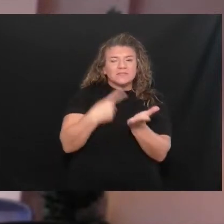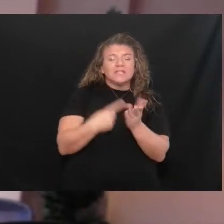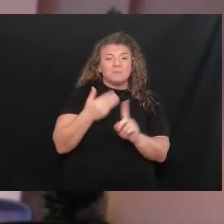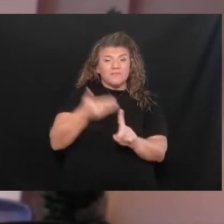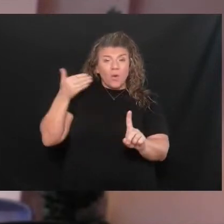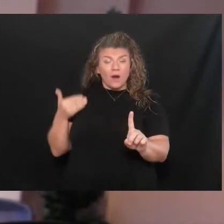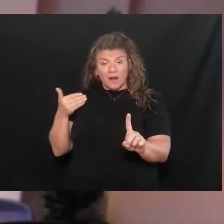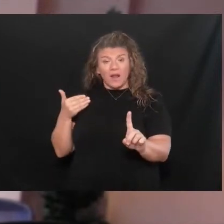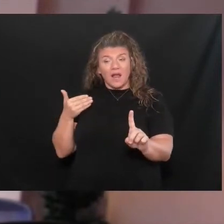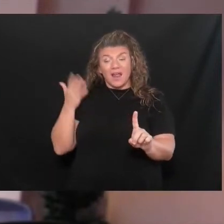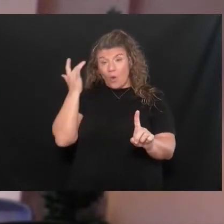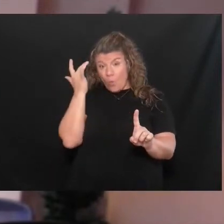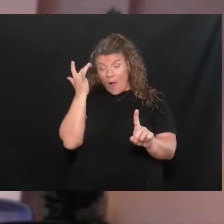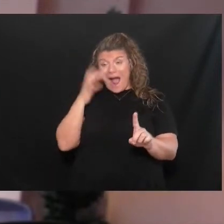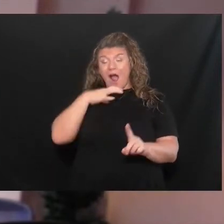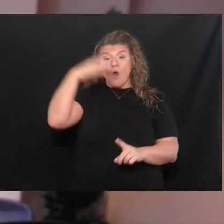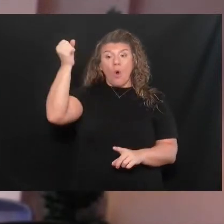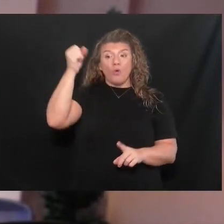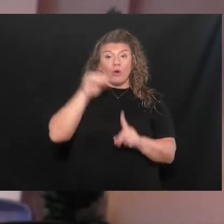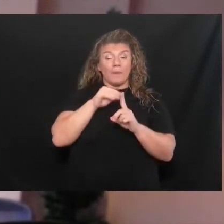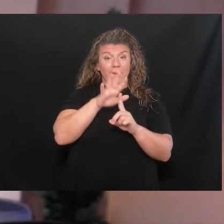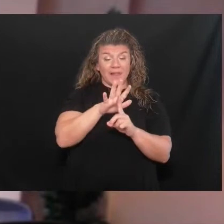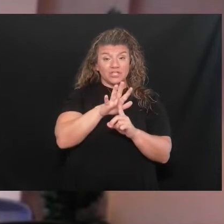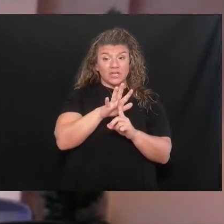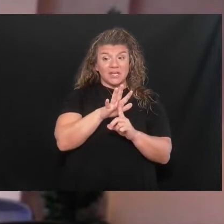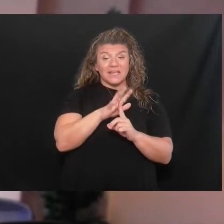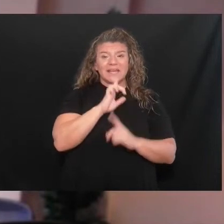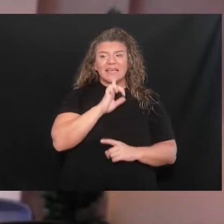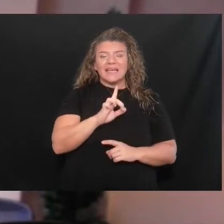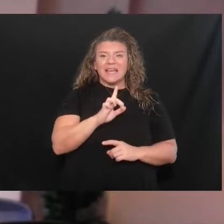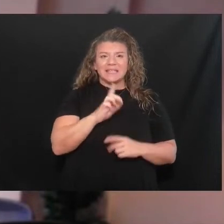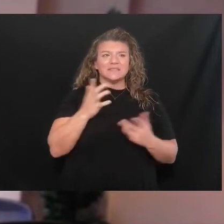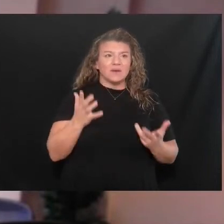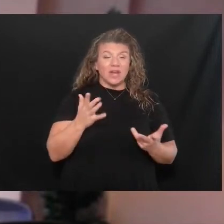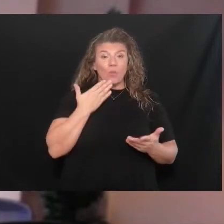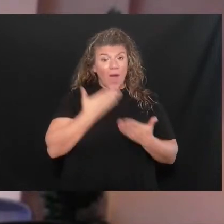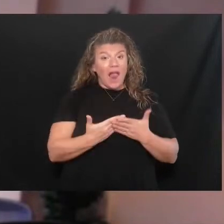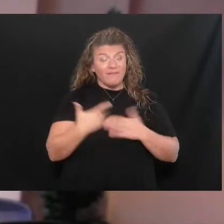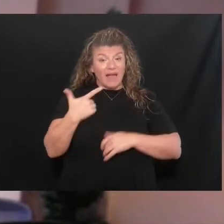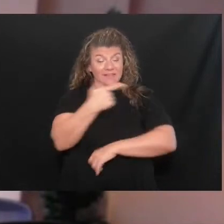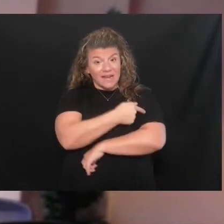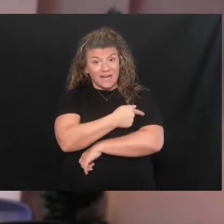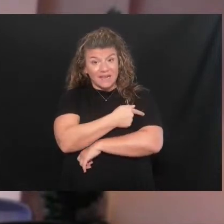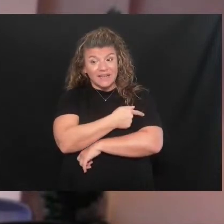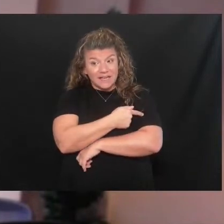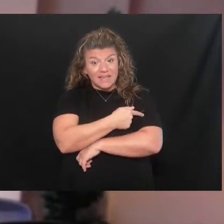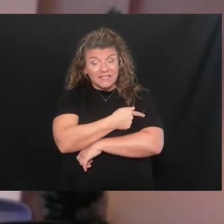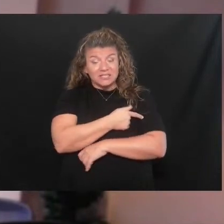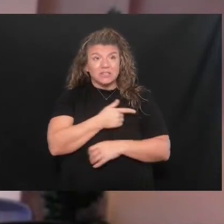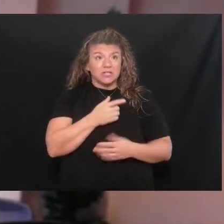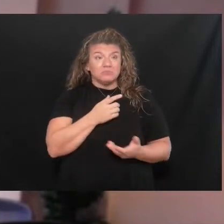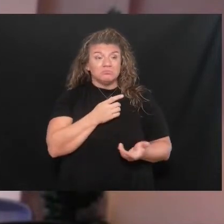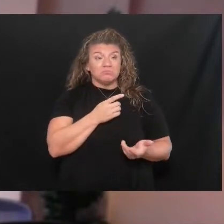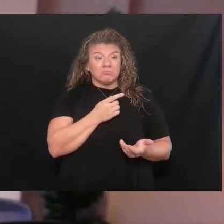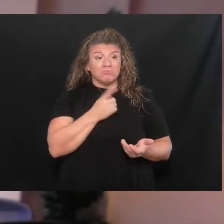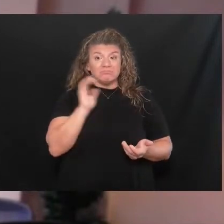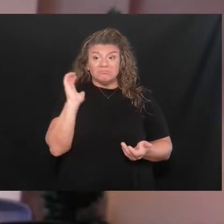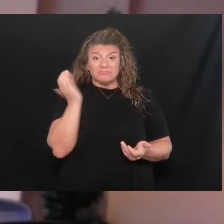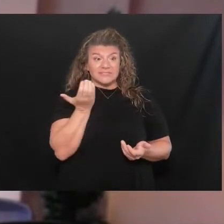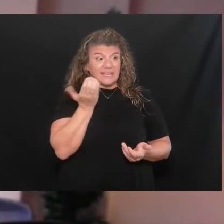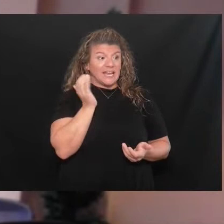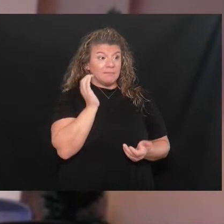before, because our older population is well vaccinated relative to our